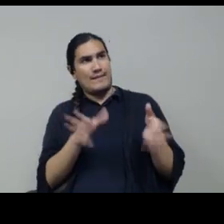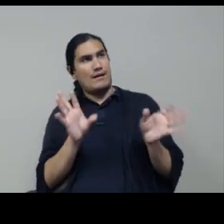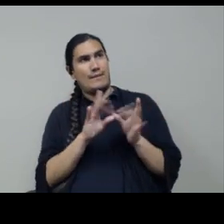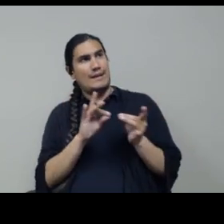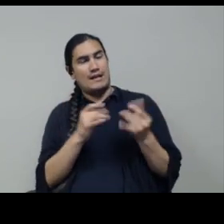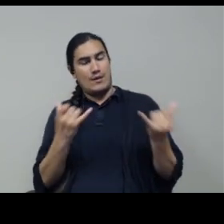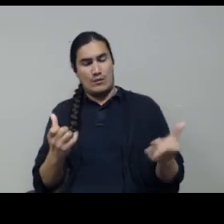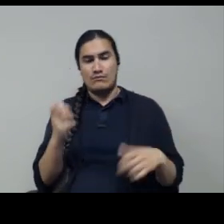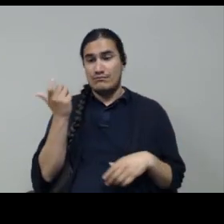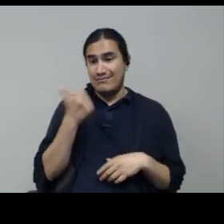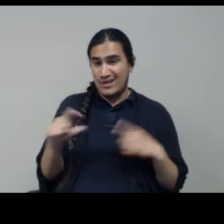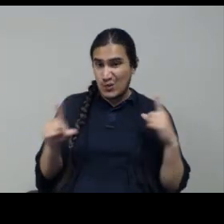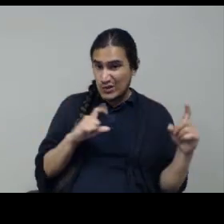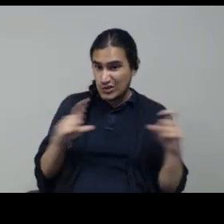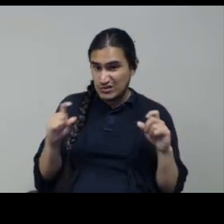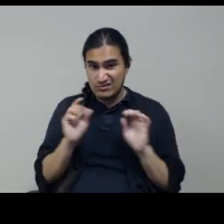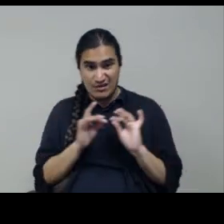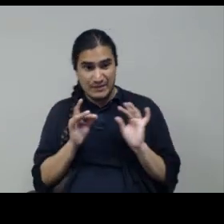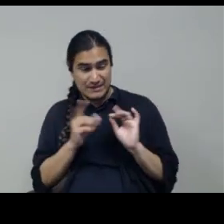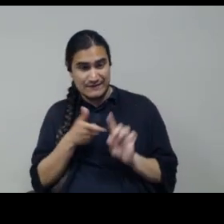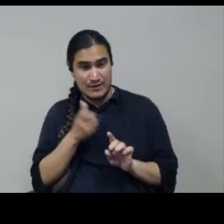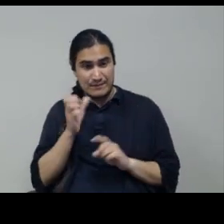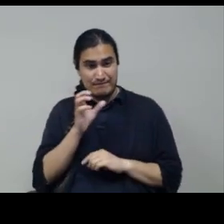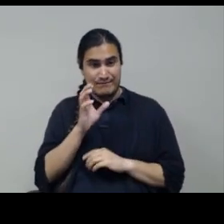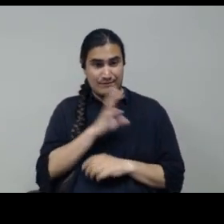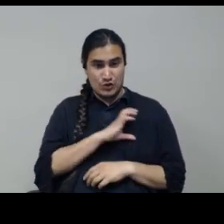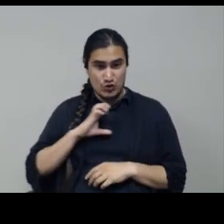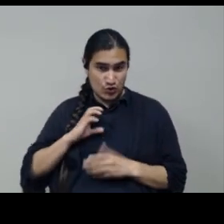Any questions, comments from the commissioners?